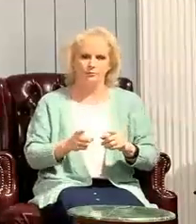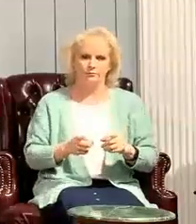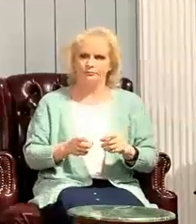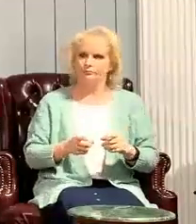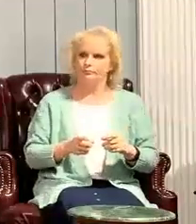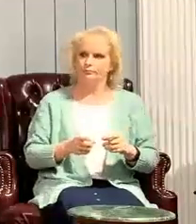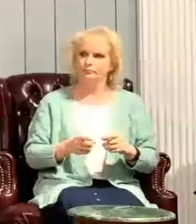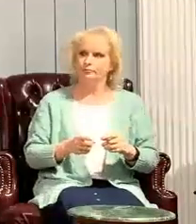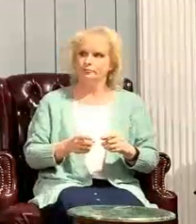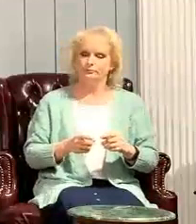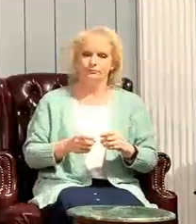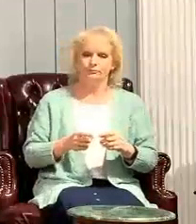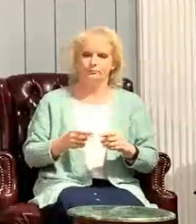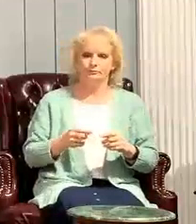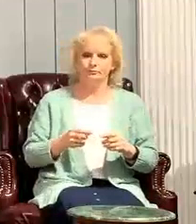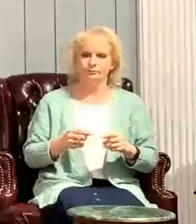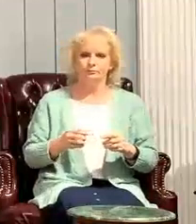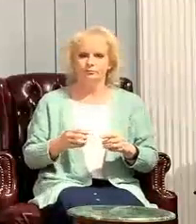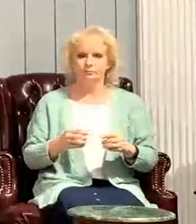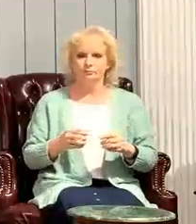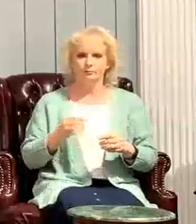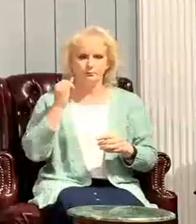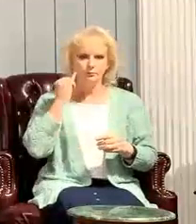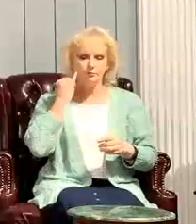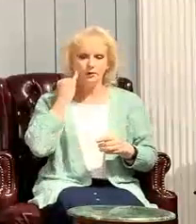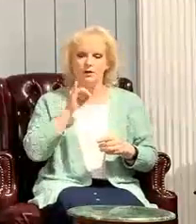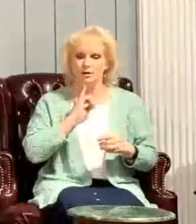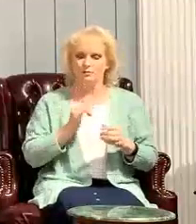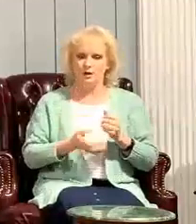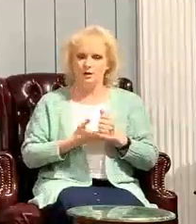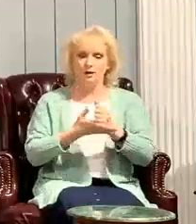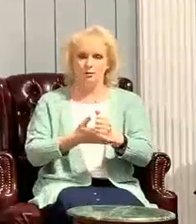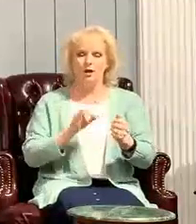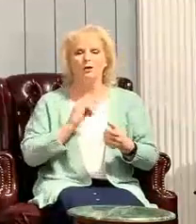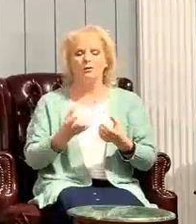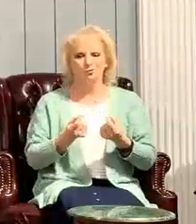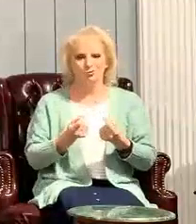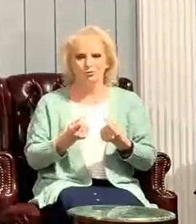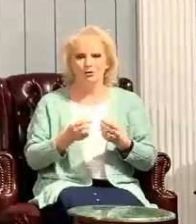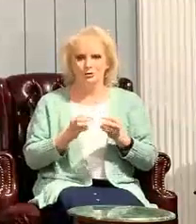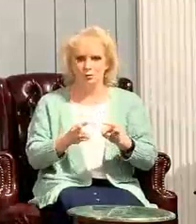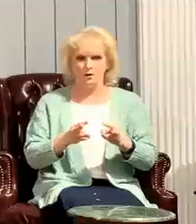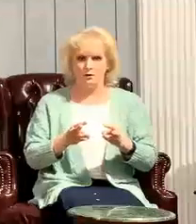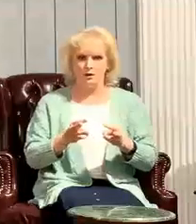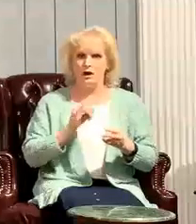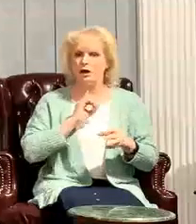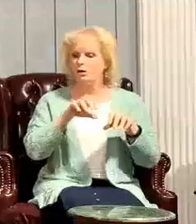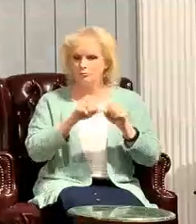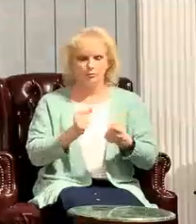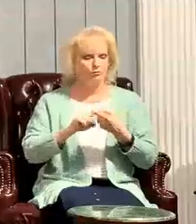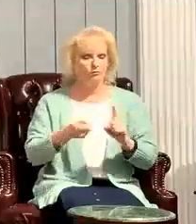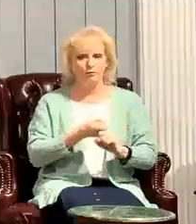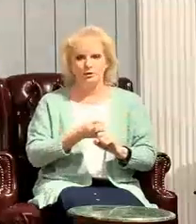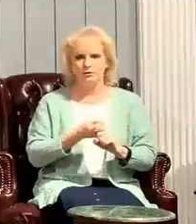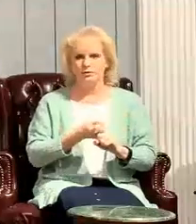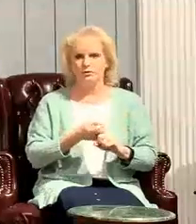is then I am free. Then I am clear. But if I help, I'm gonna do it in such a way that I don't break a friendship over this